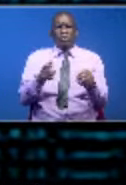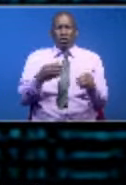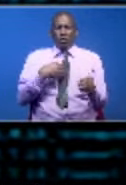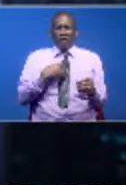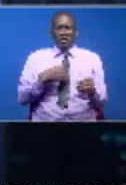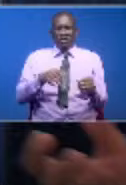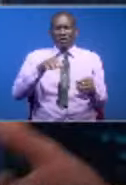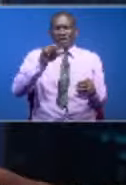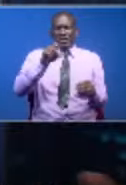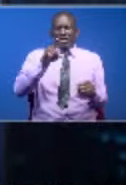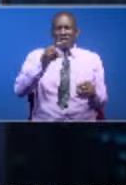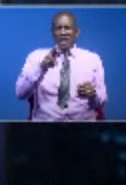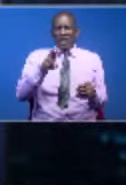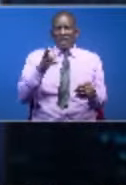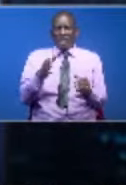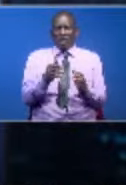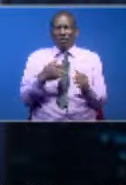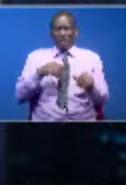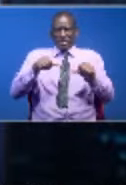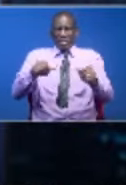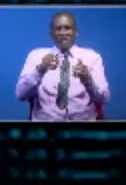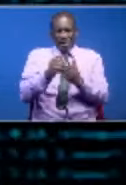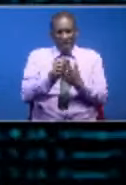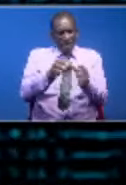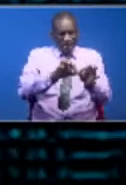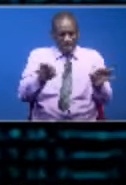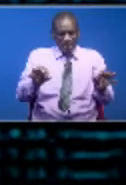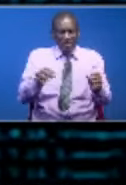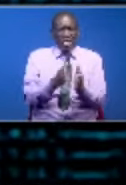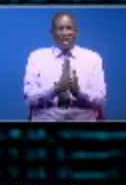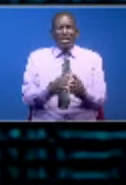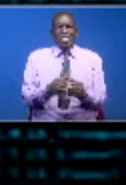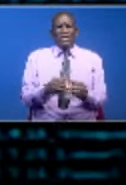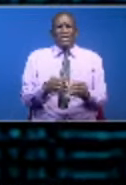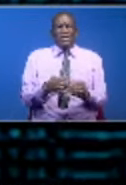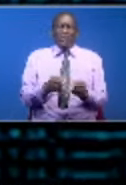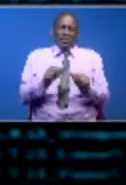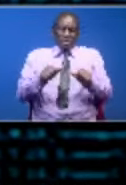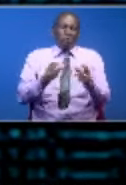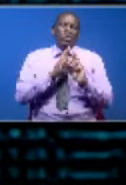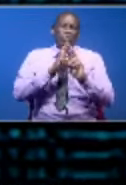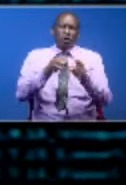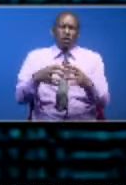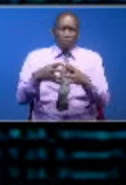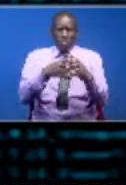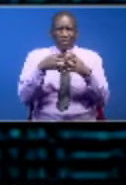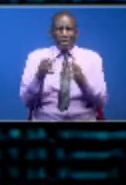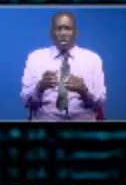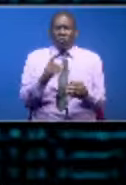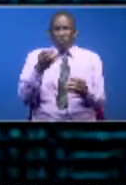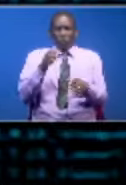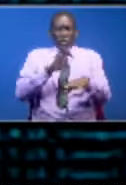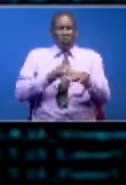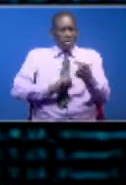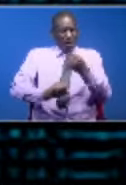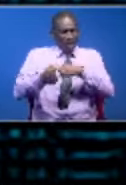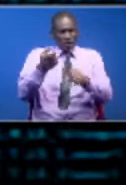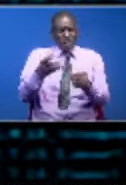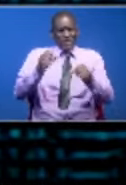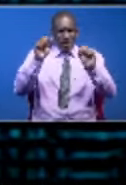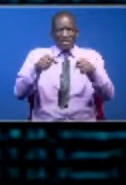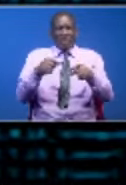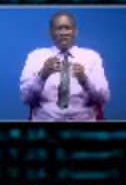in EU, you have SEC related guidelines for sustainability reporting in US. So all of these are good step forward.